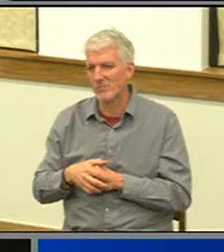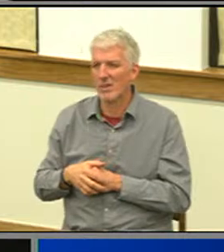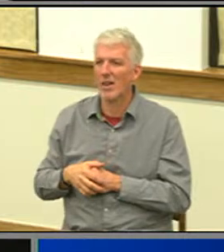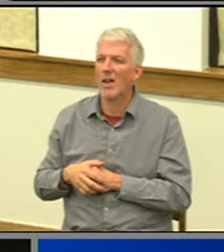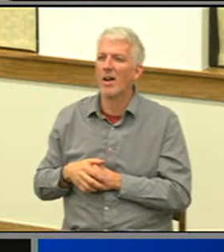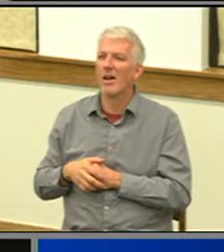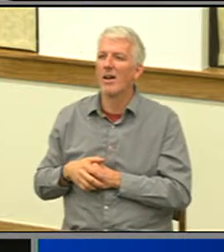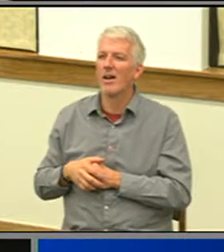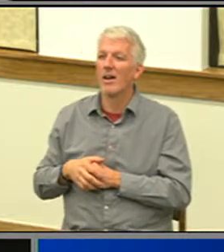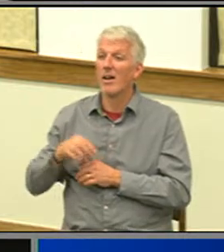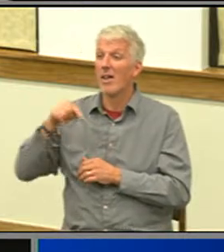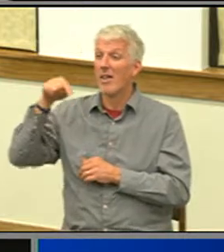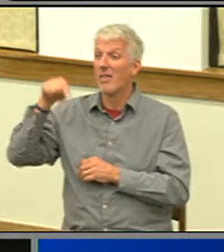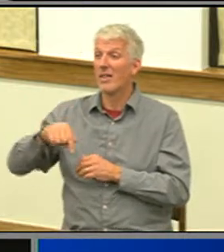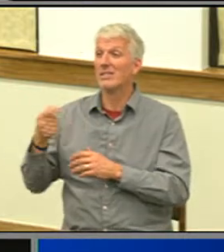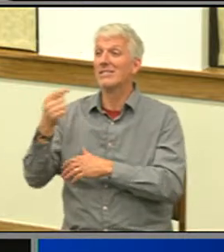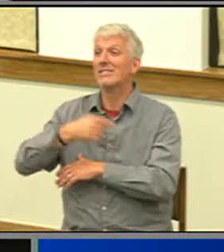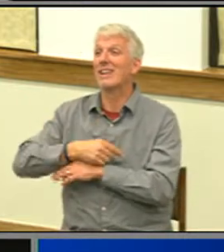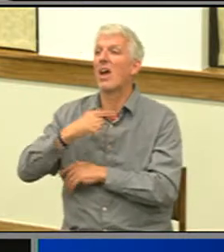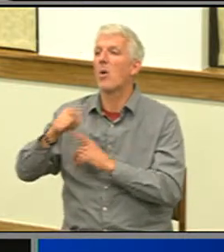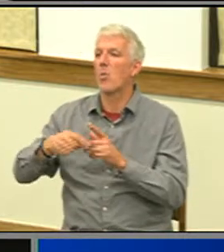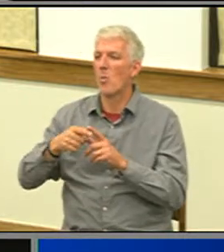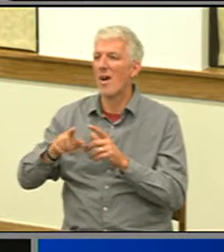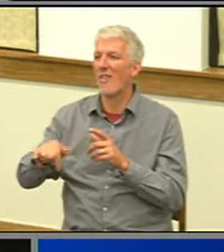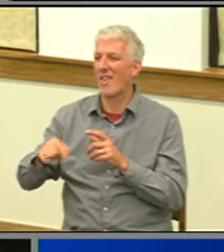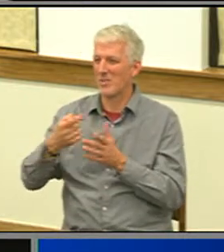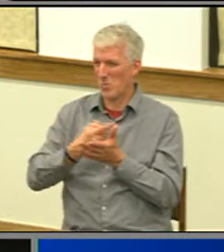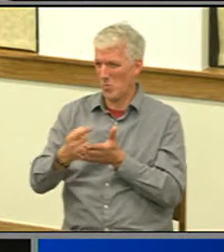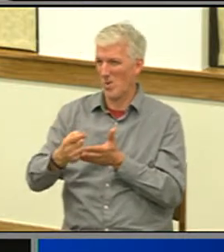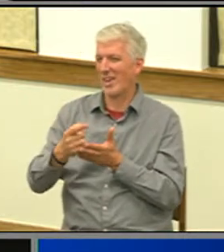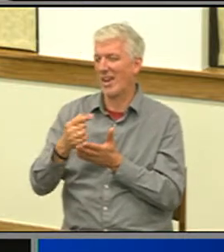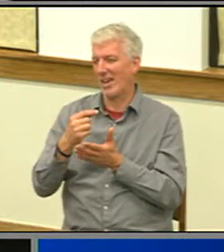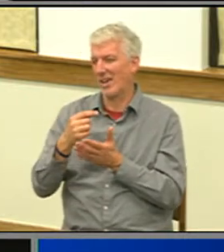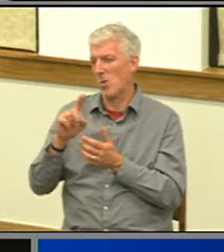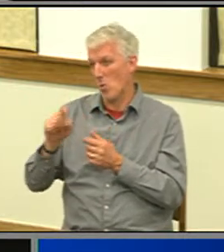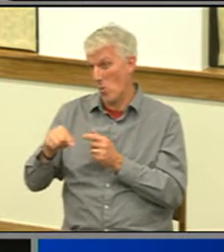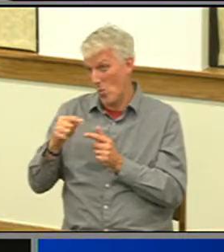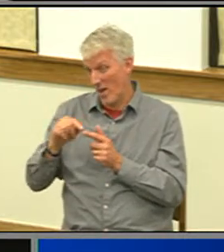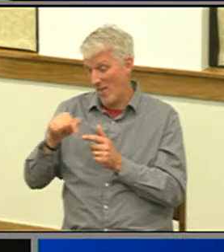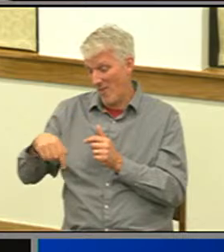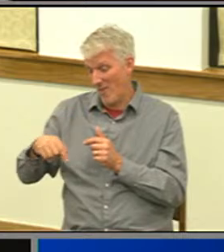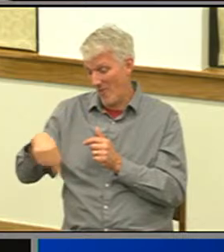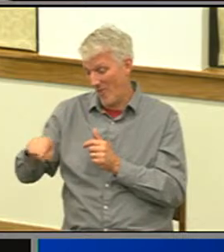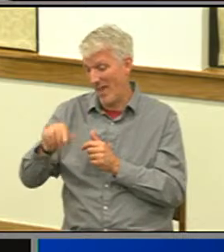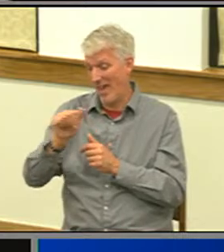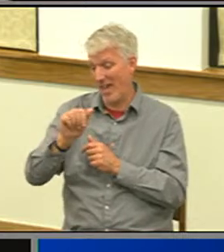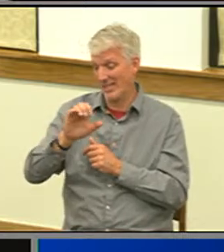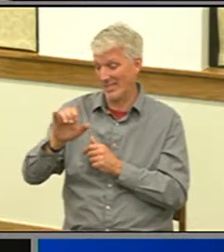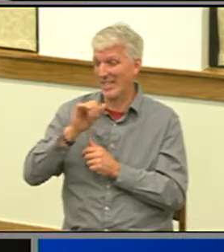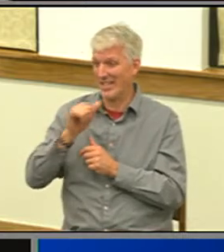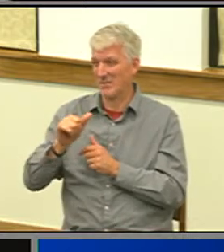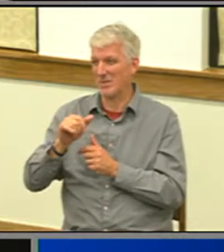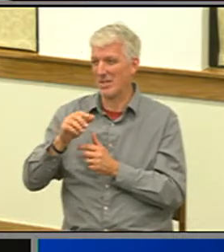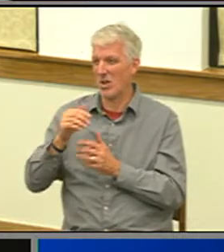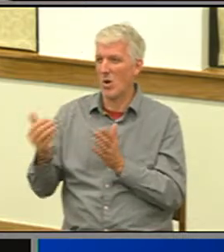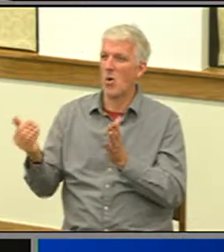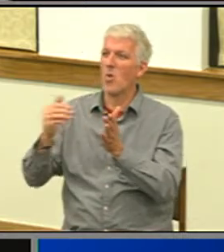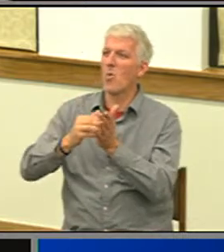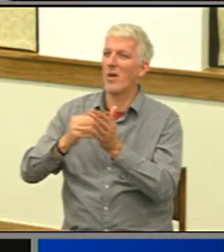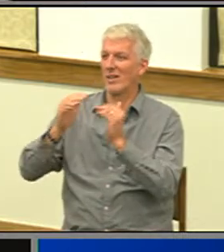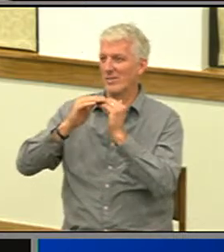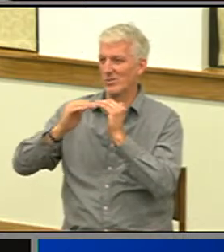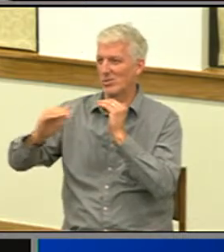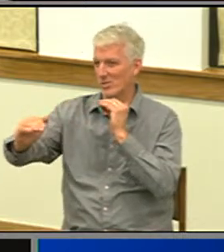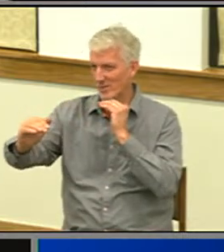On this day, on this week, I should say, that the AC pavement is to be resurfaced,